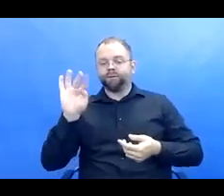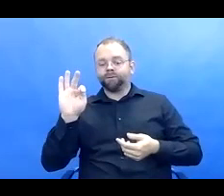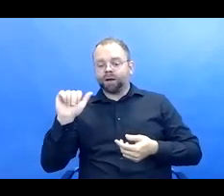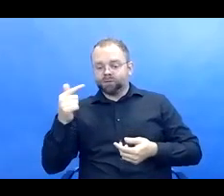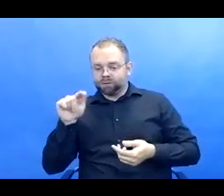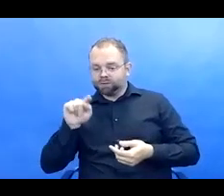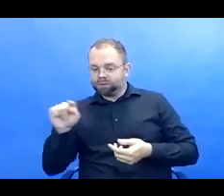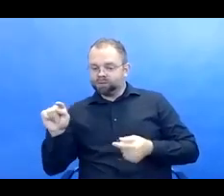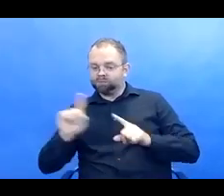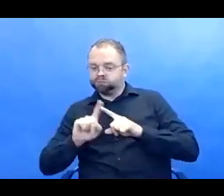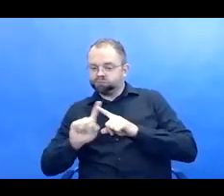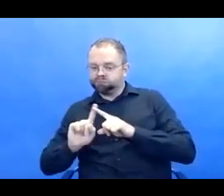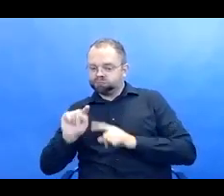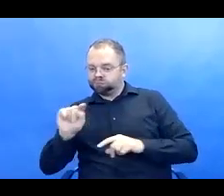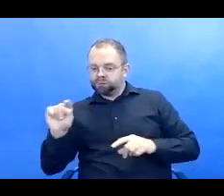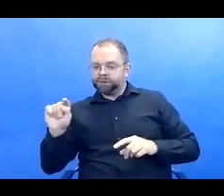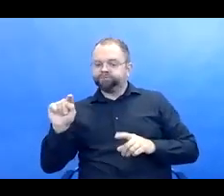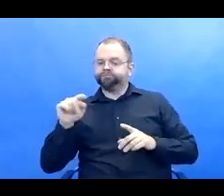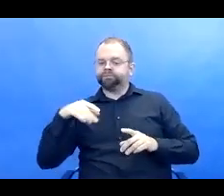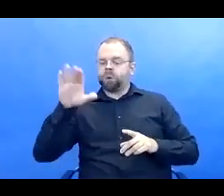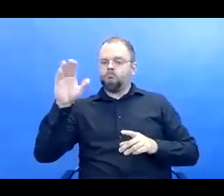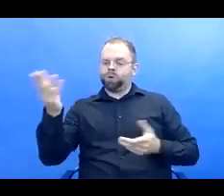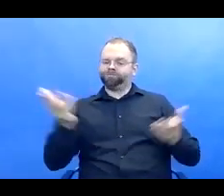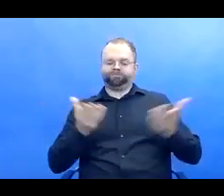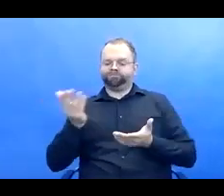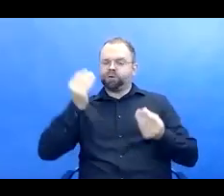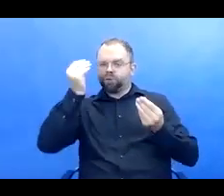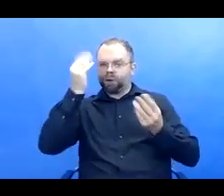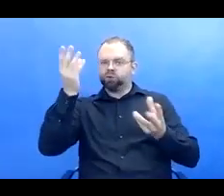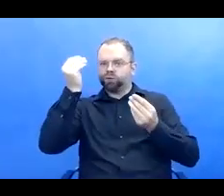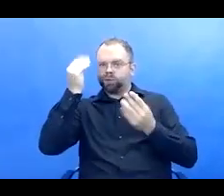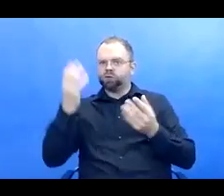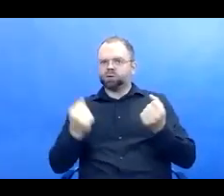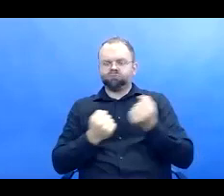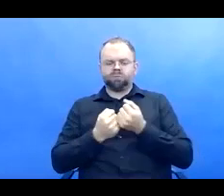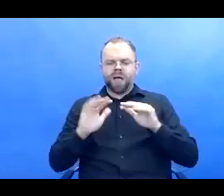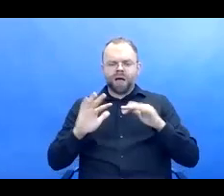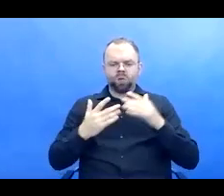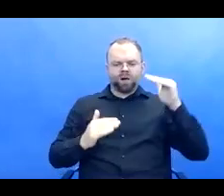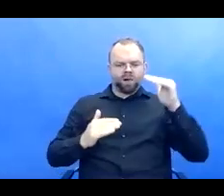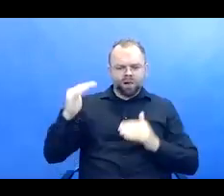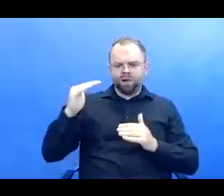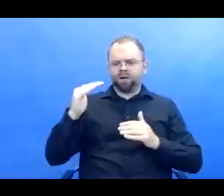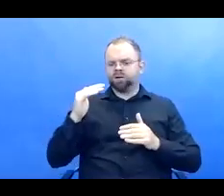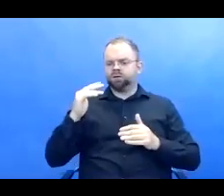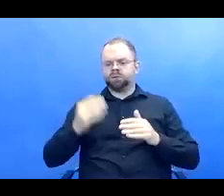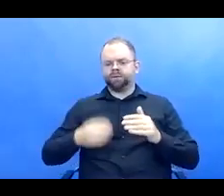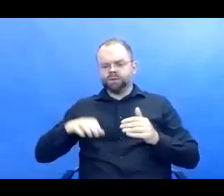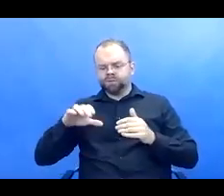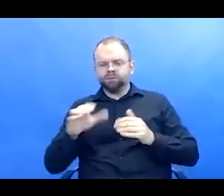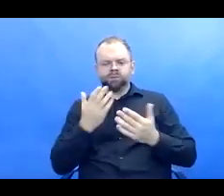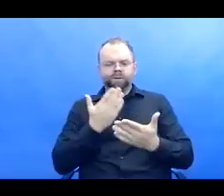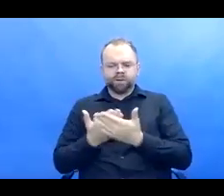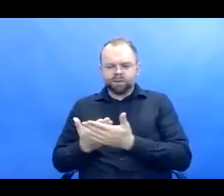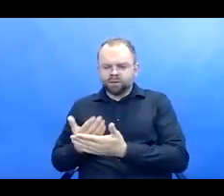and evidence that are gathering step by step really show how those inequalities and low level of support have been magnified by